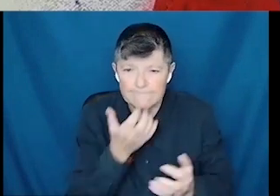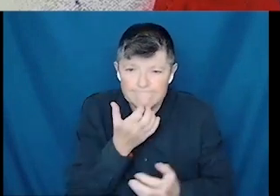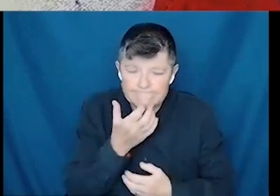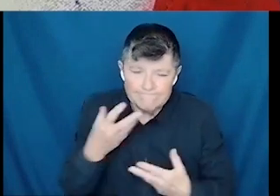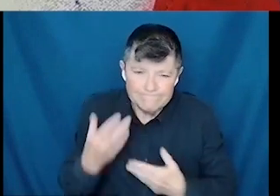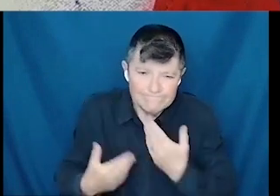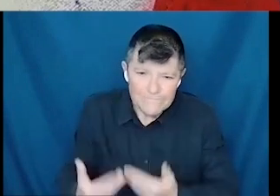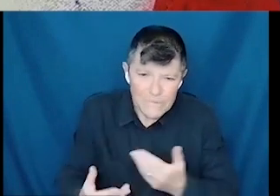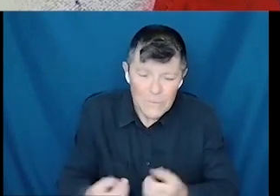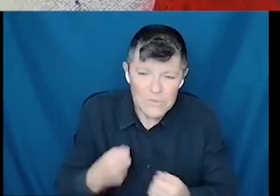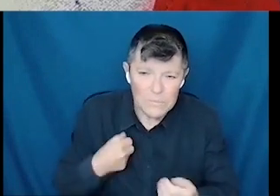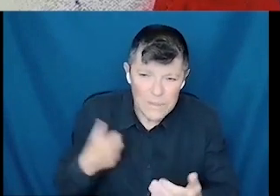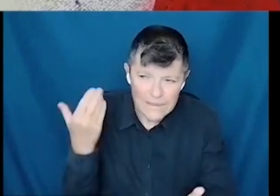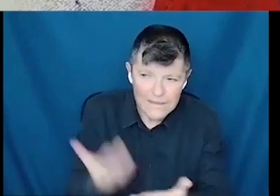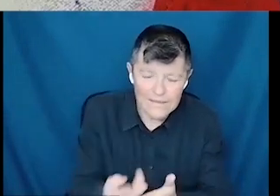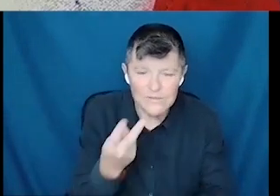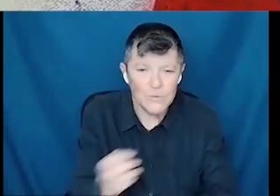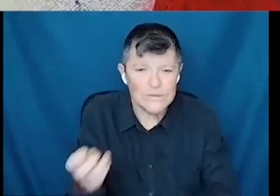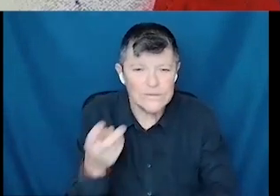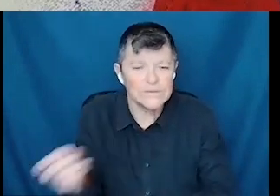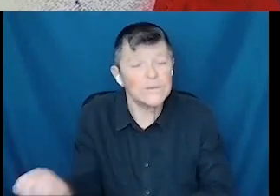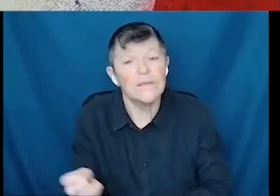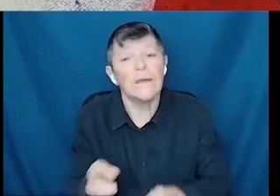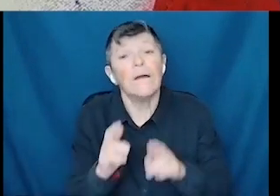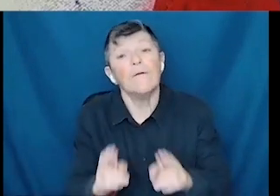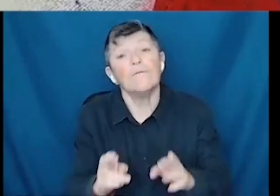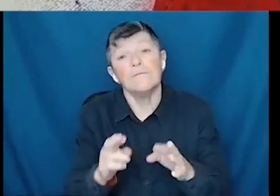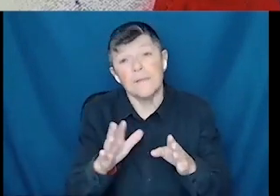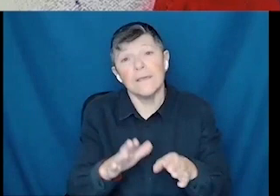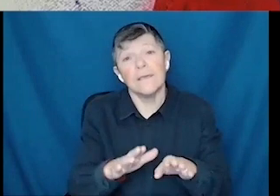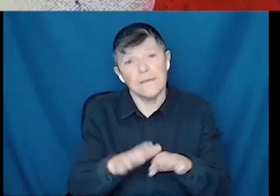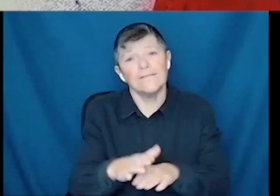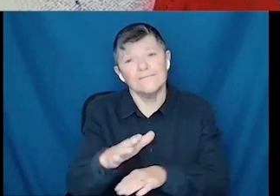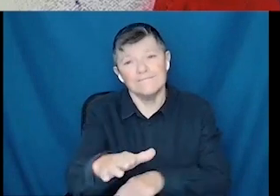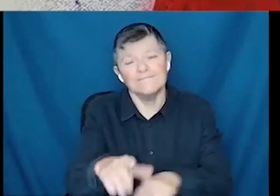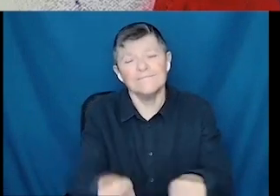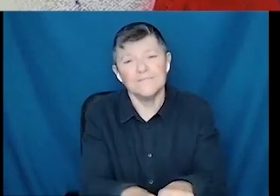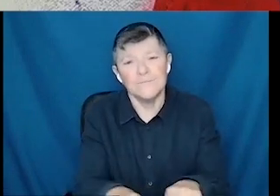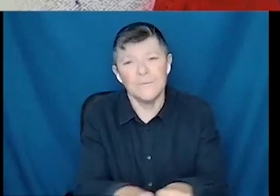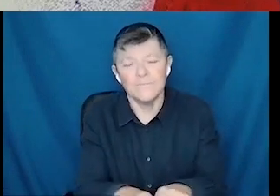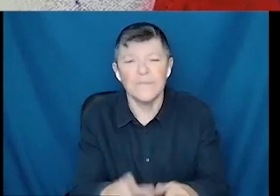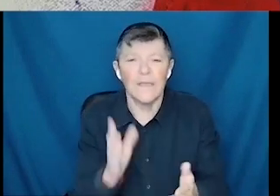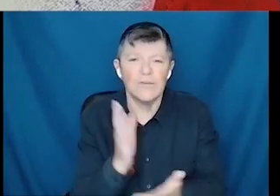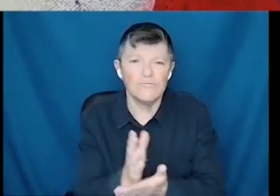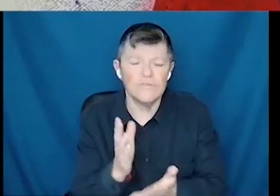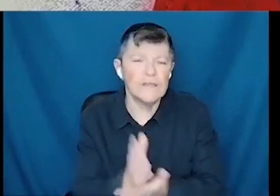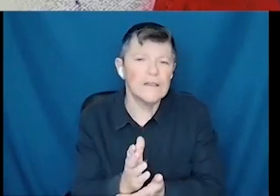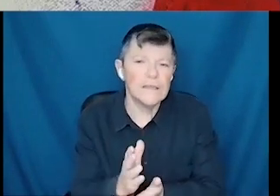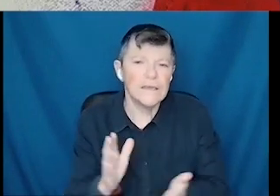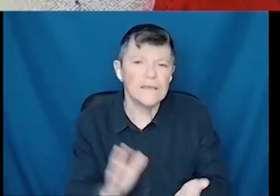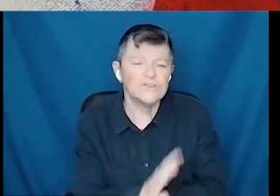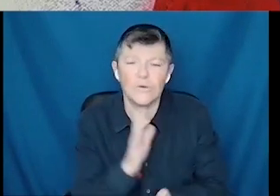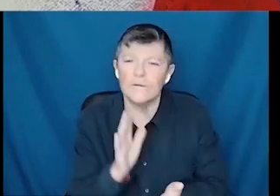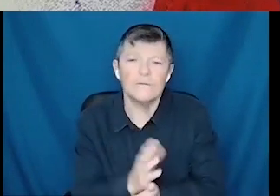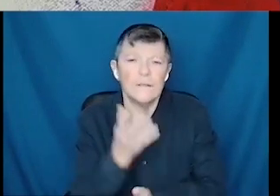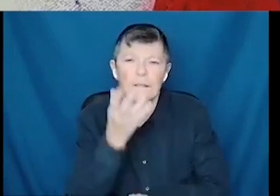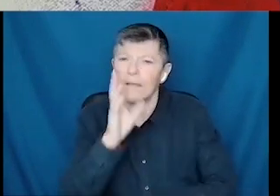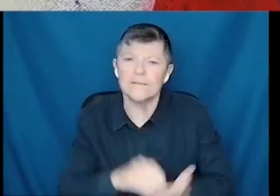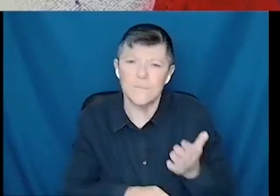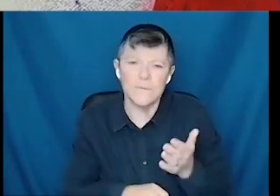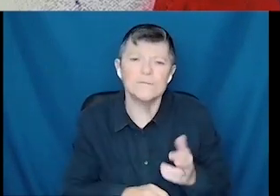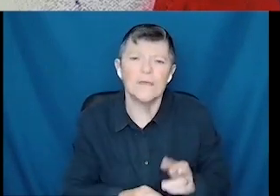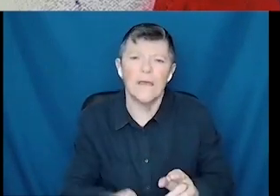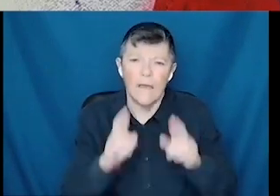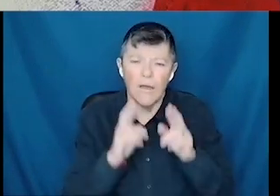2020 and hopefully going forward. So this has been a really joyful experience, and I hope we